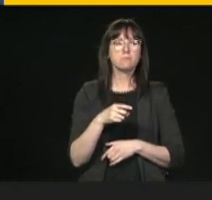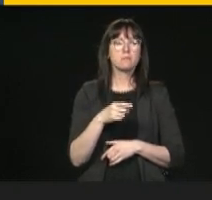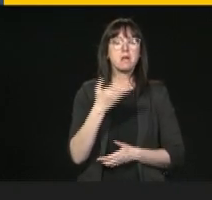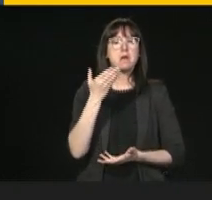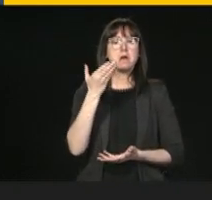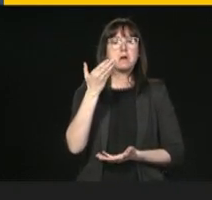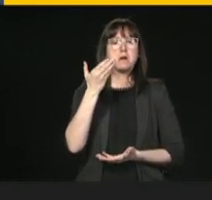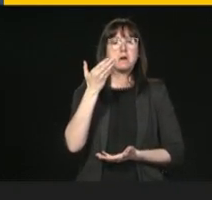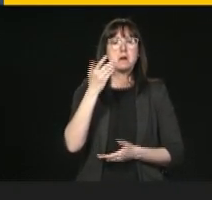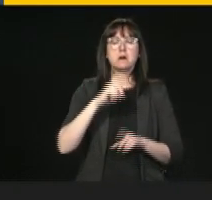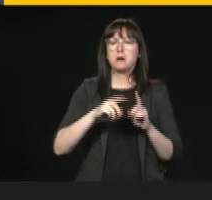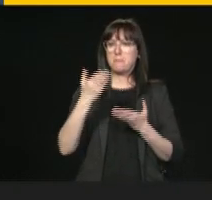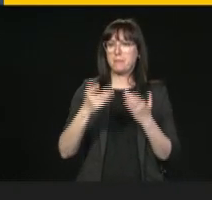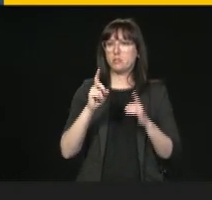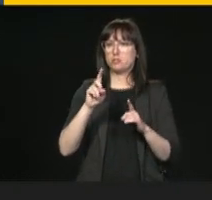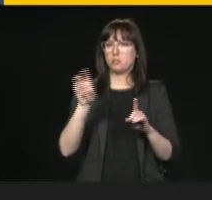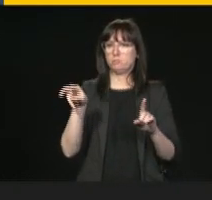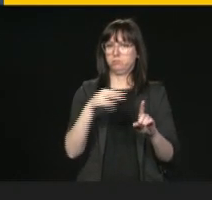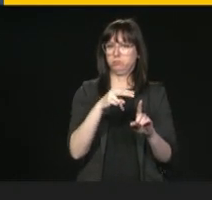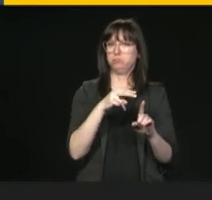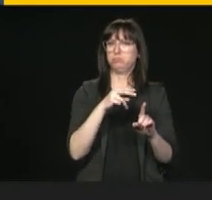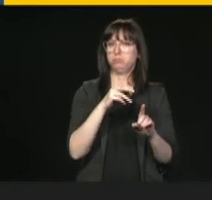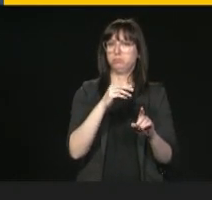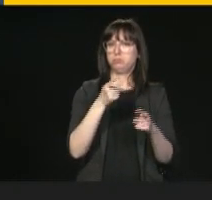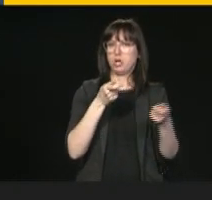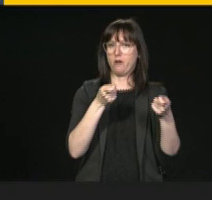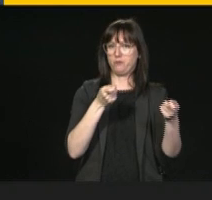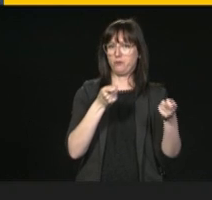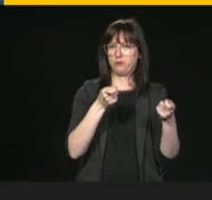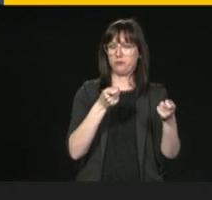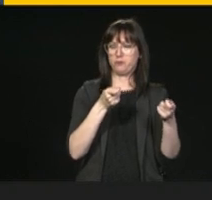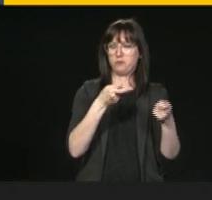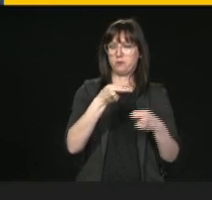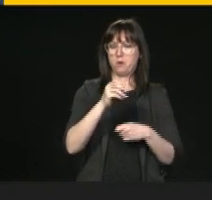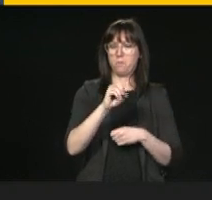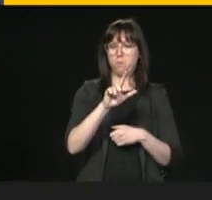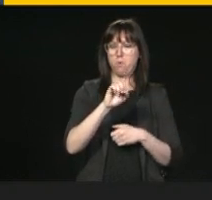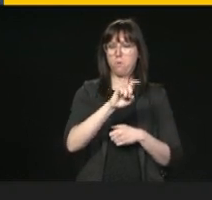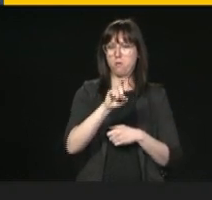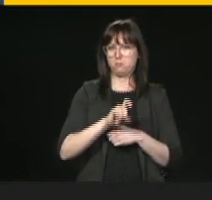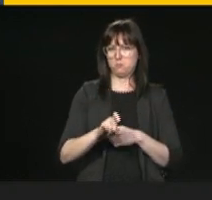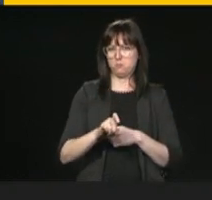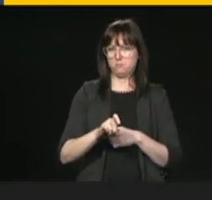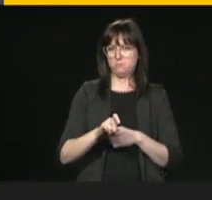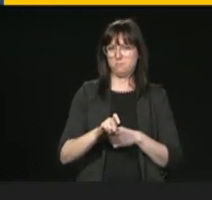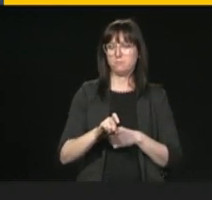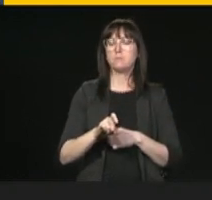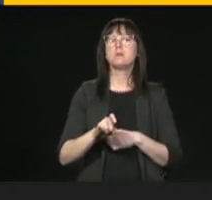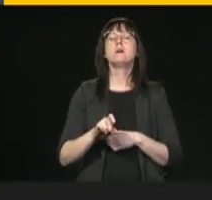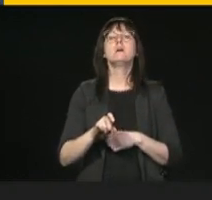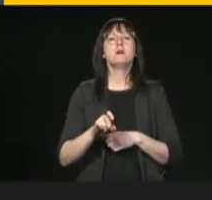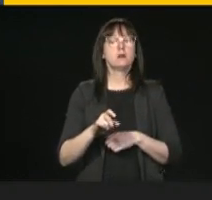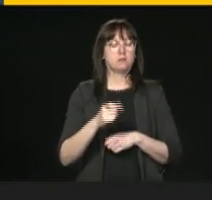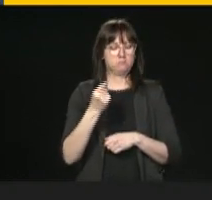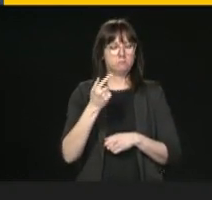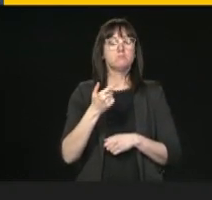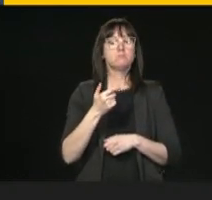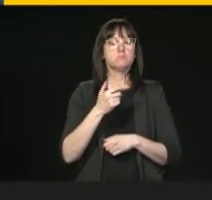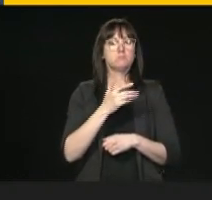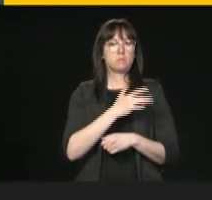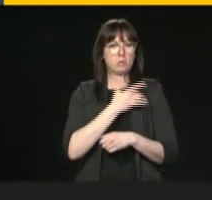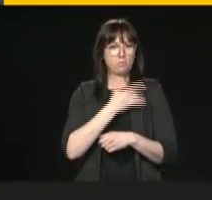say from my perspective, we are in regular contact with the provinces. I'm